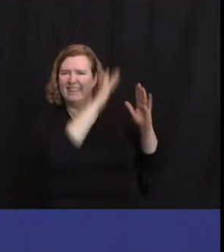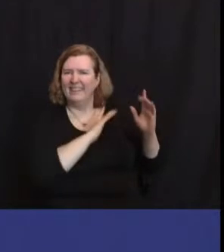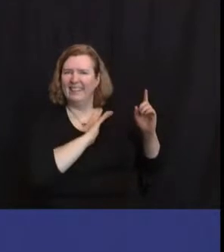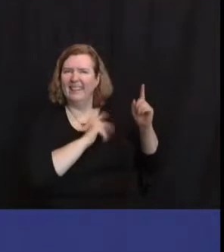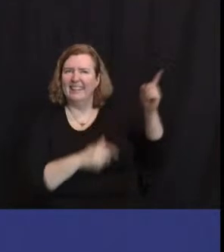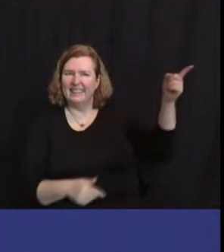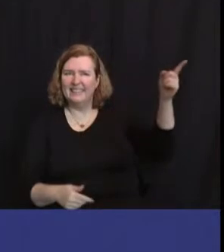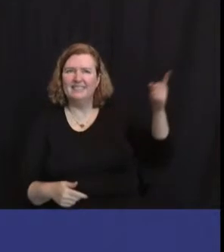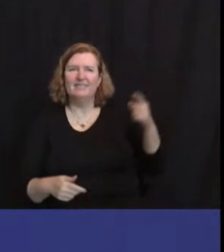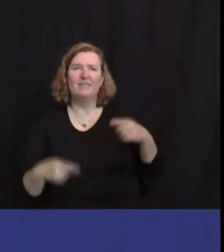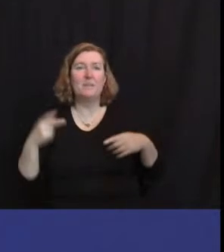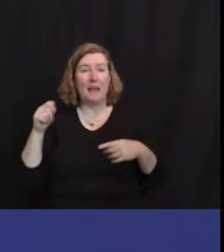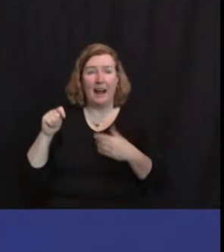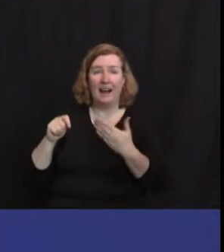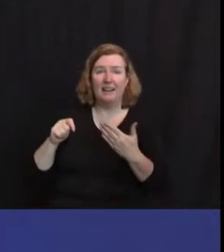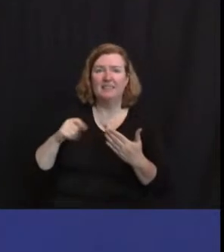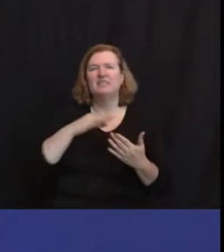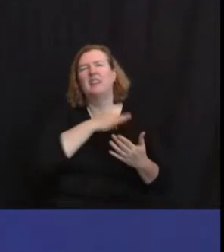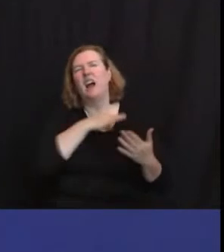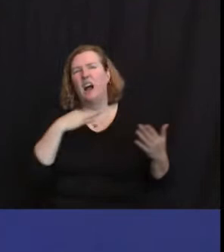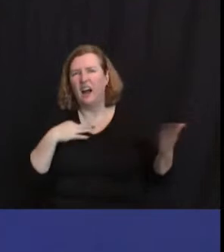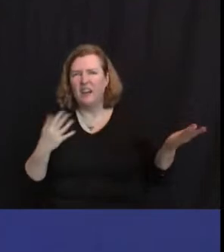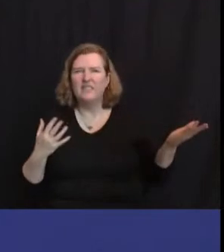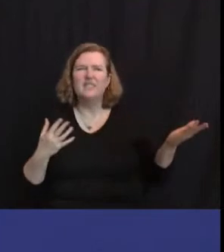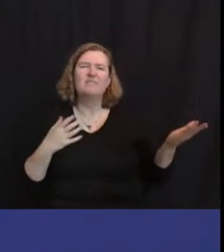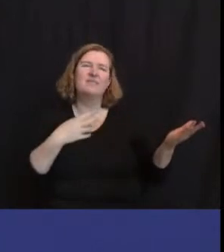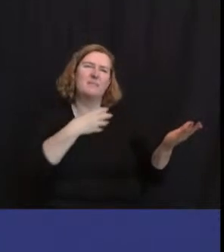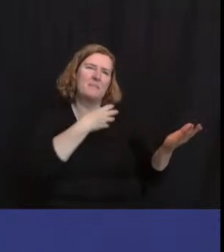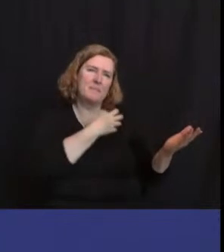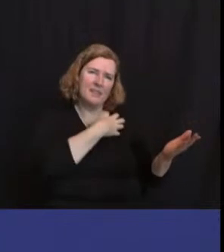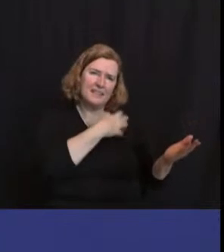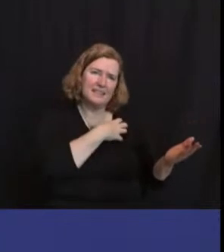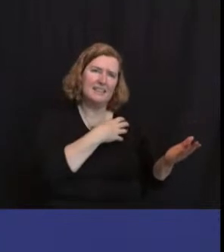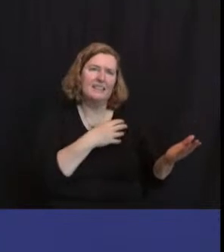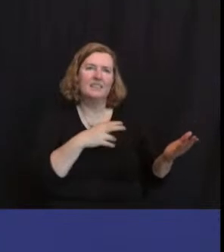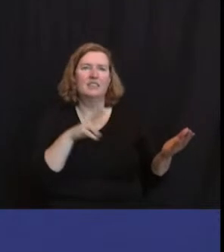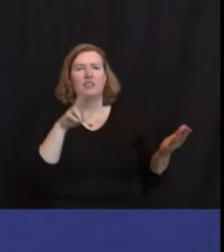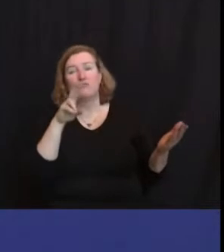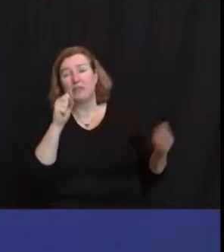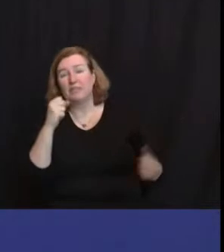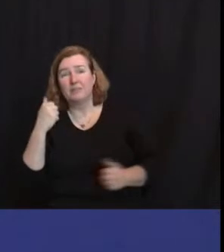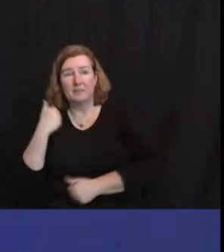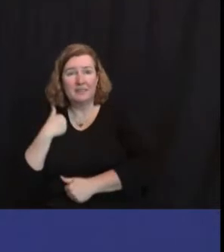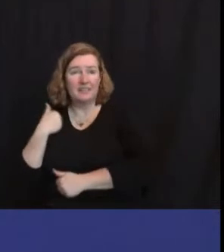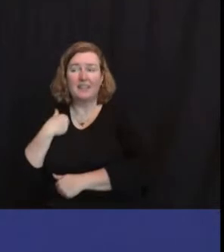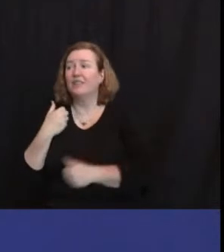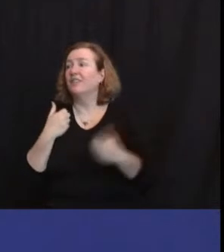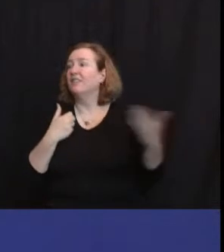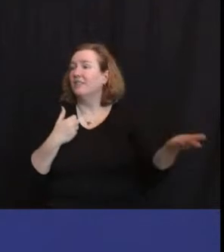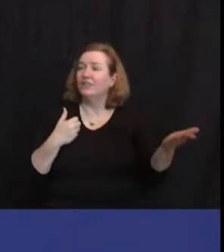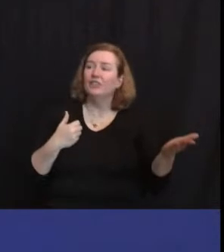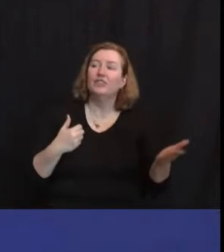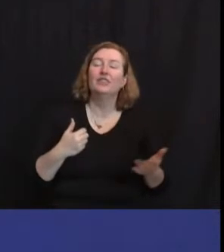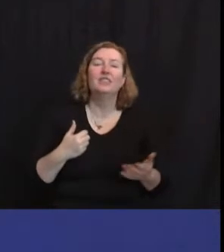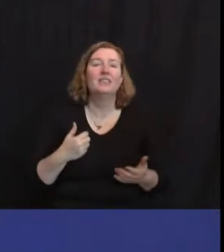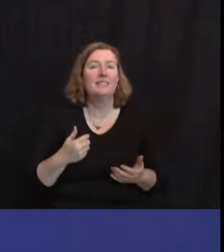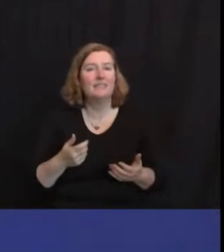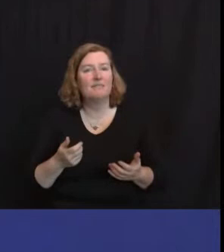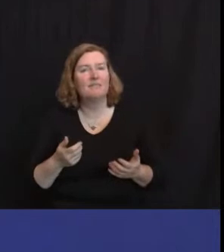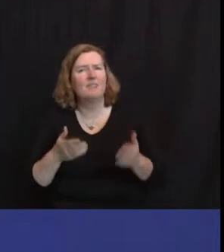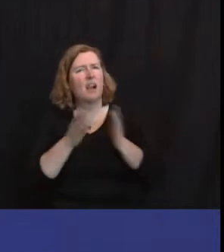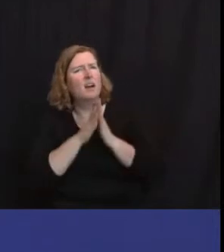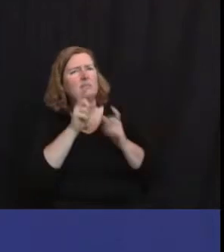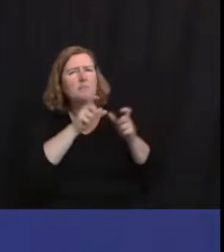but an incredible presence of U.S. military. You ask them, the men and women there, where you're from. You